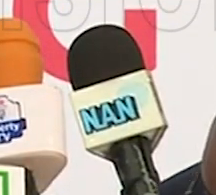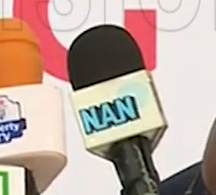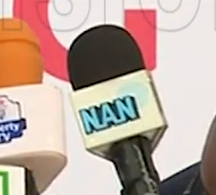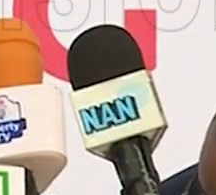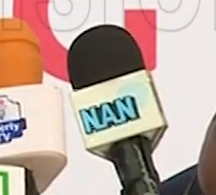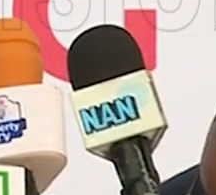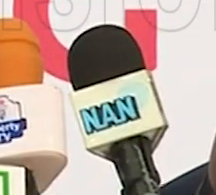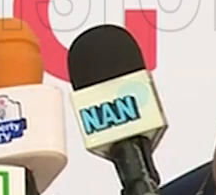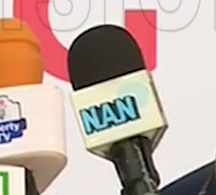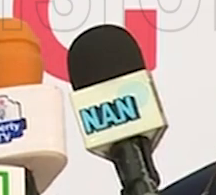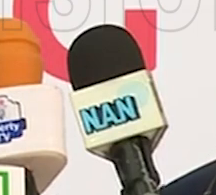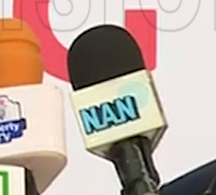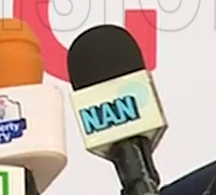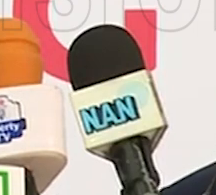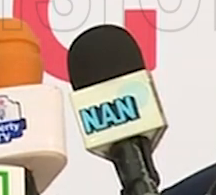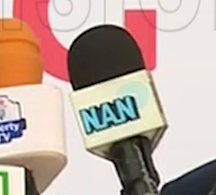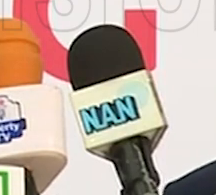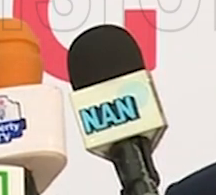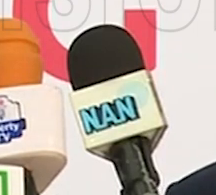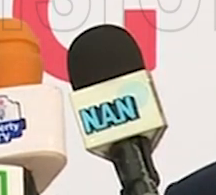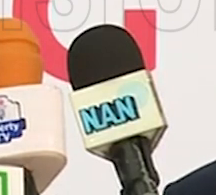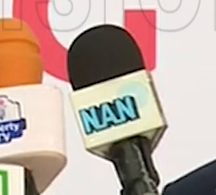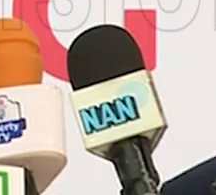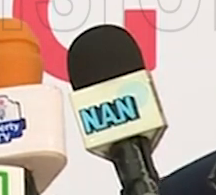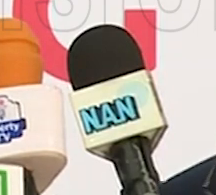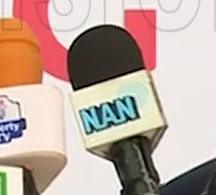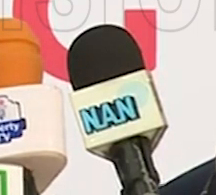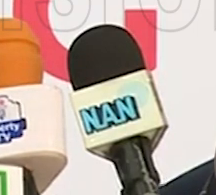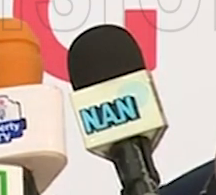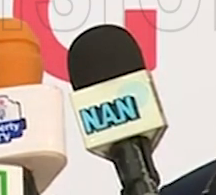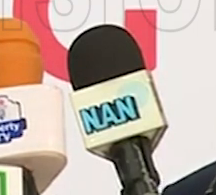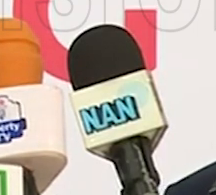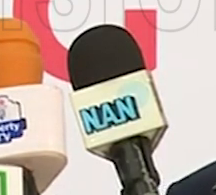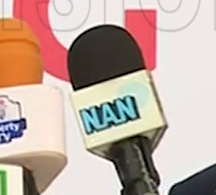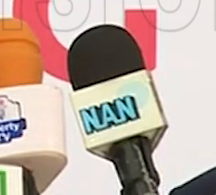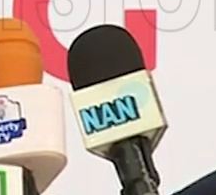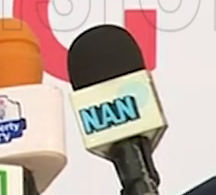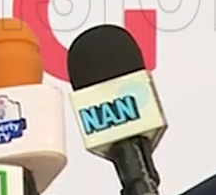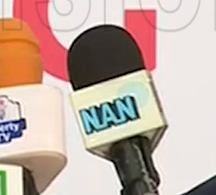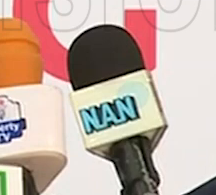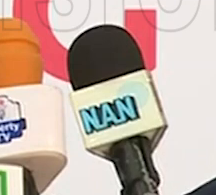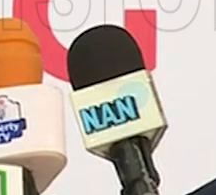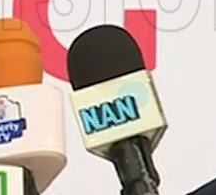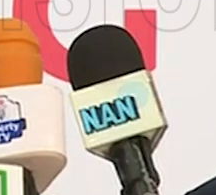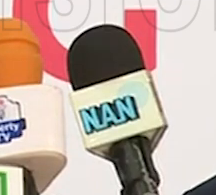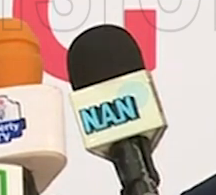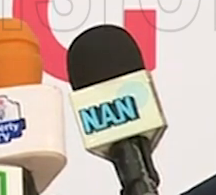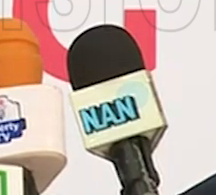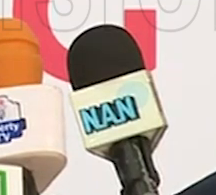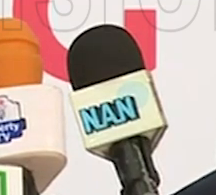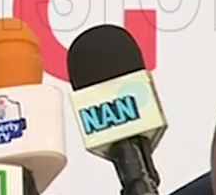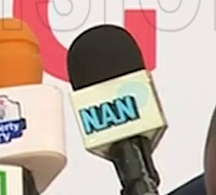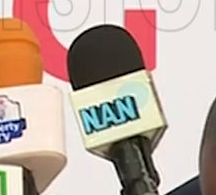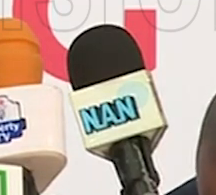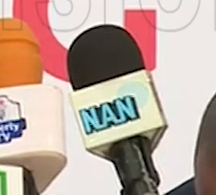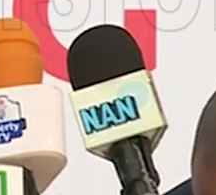ni papapa ti a n pe ni rapid diagnostic test.